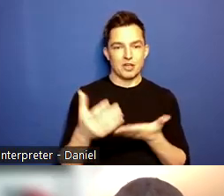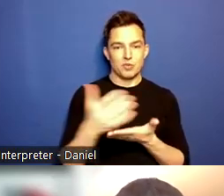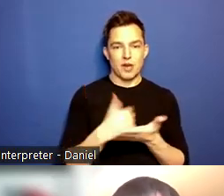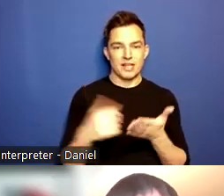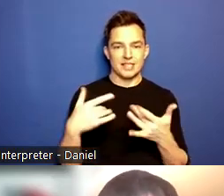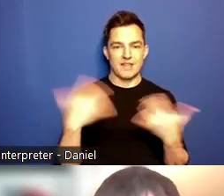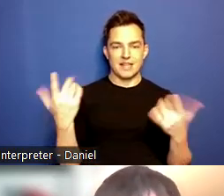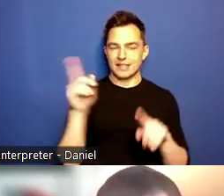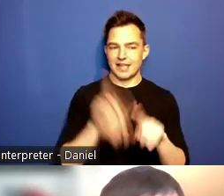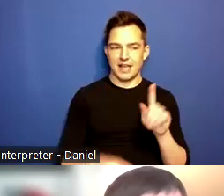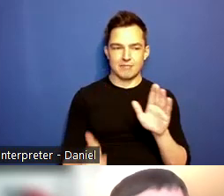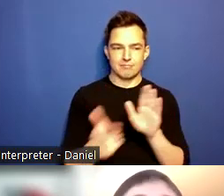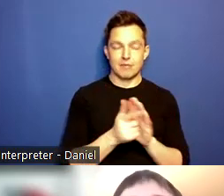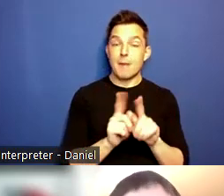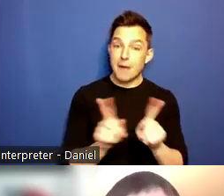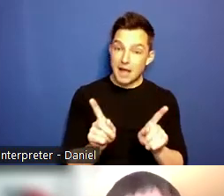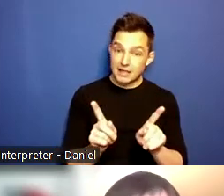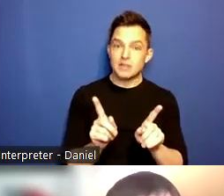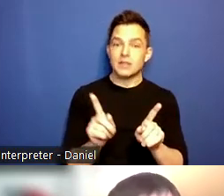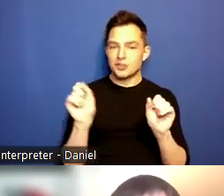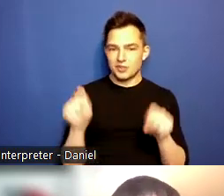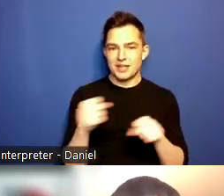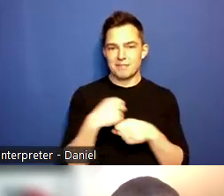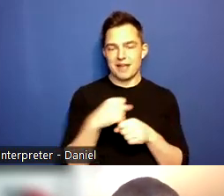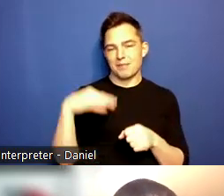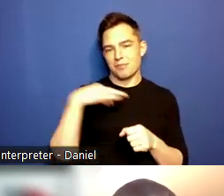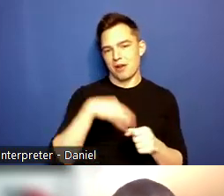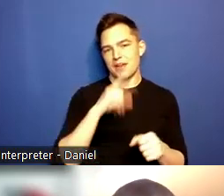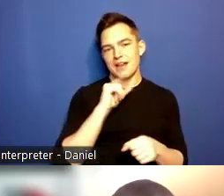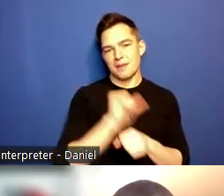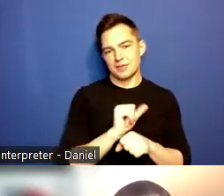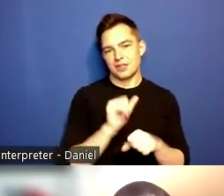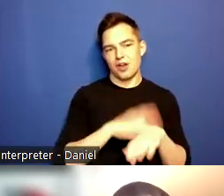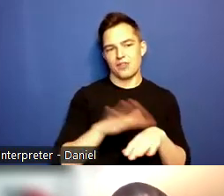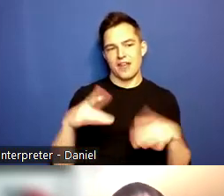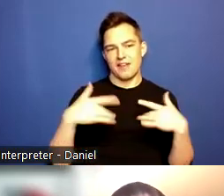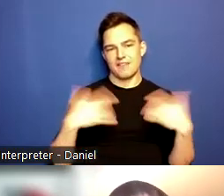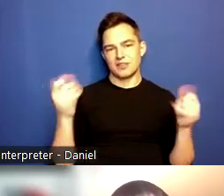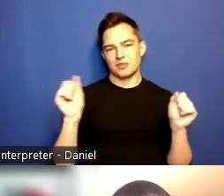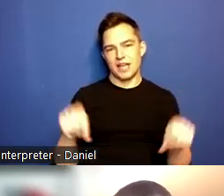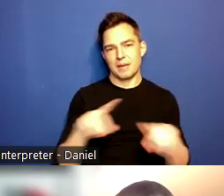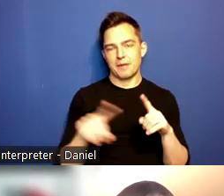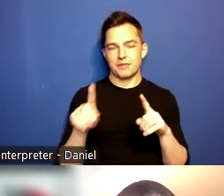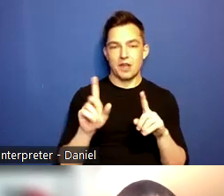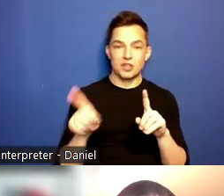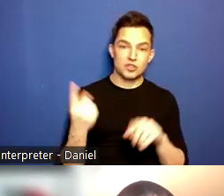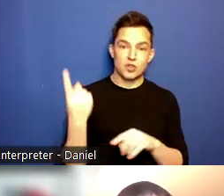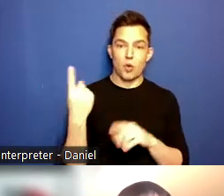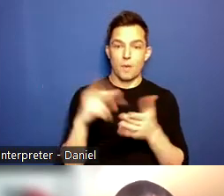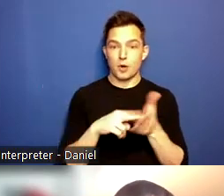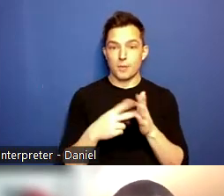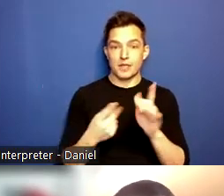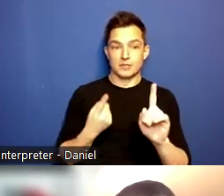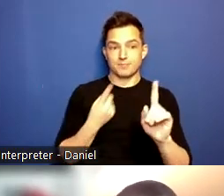event, but that being said, you can make a profit absolutely on the event. It's just that the sole purpose of